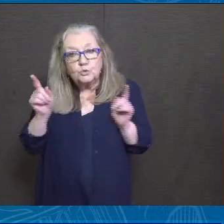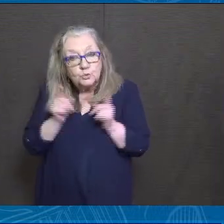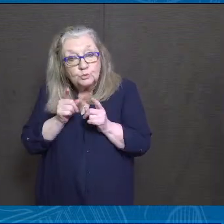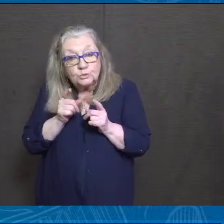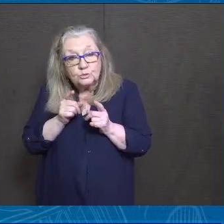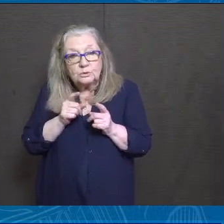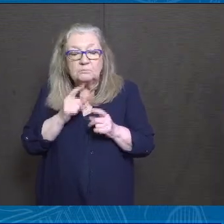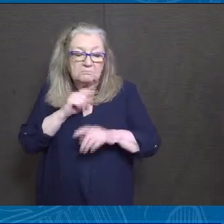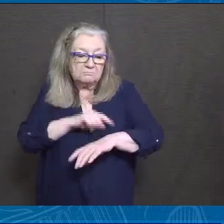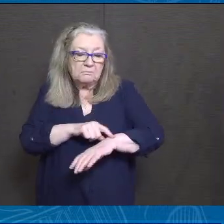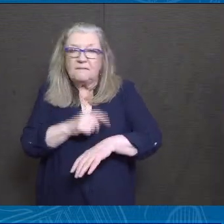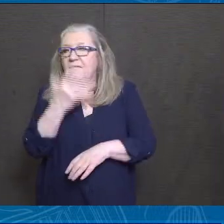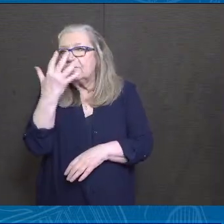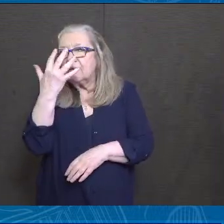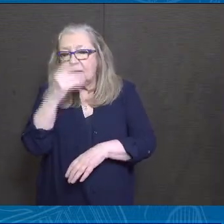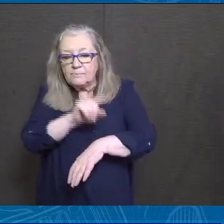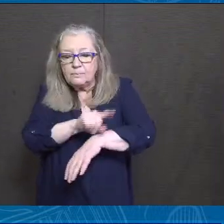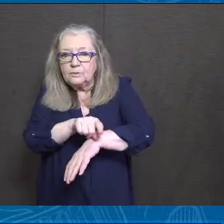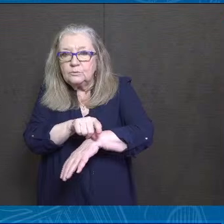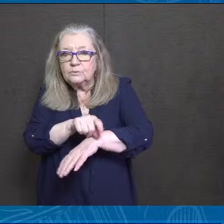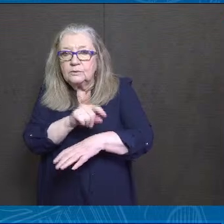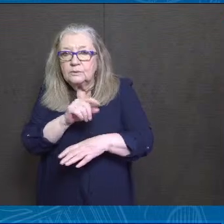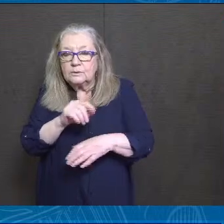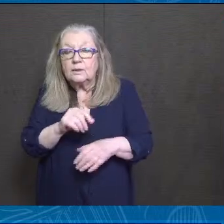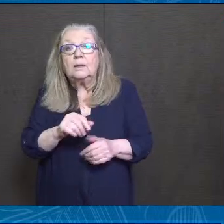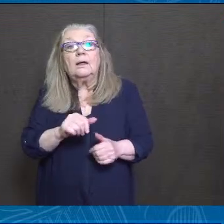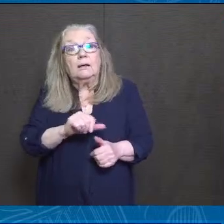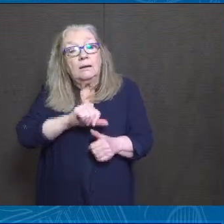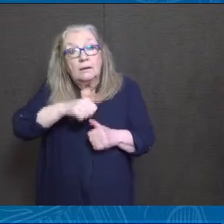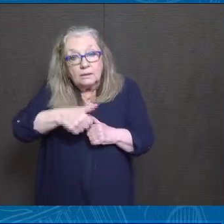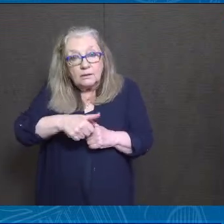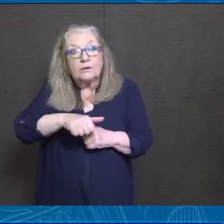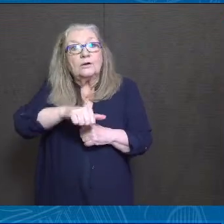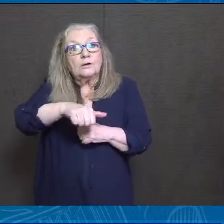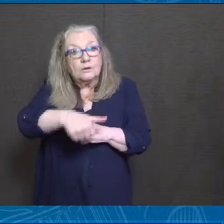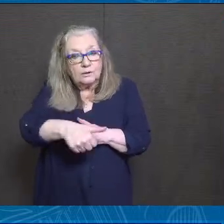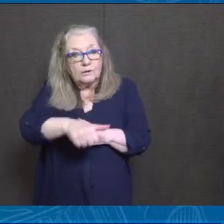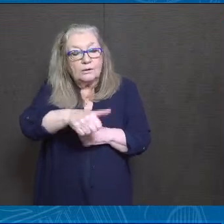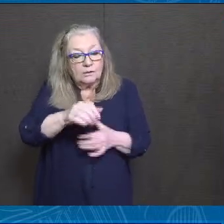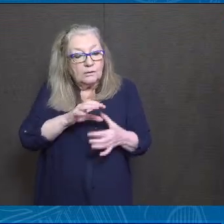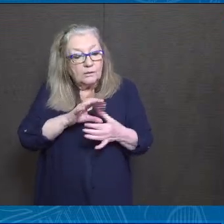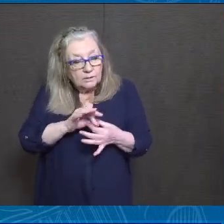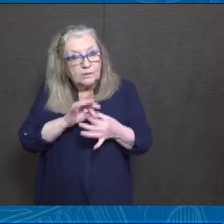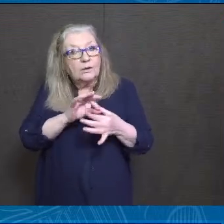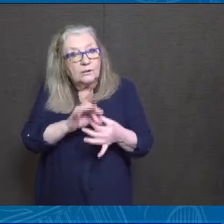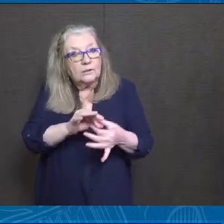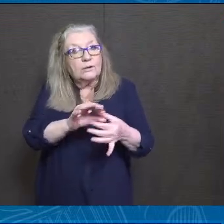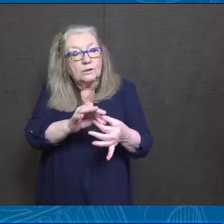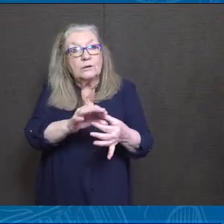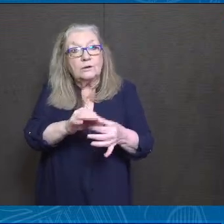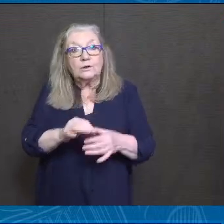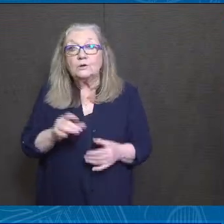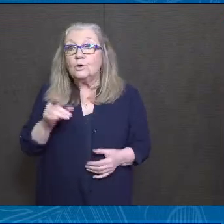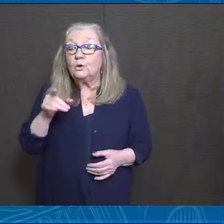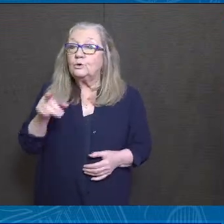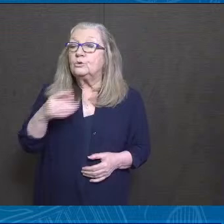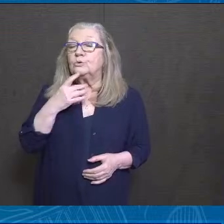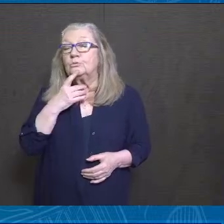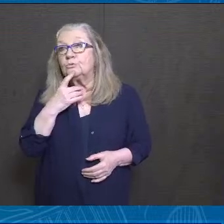around about 5 minutes, and they will follow in sequence. So if you do